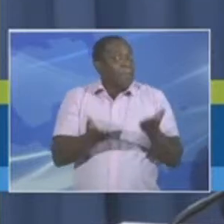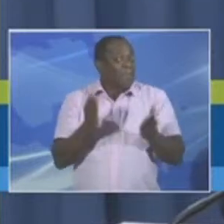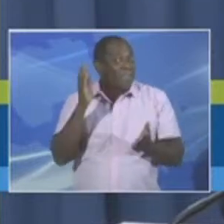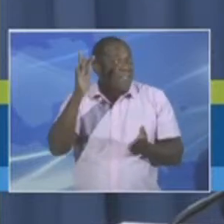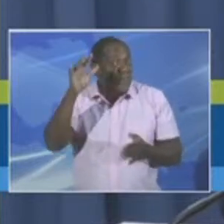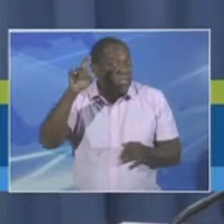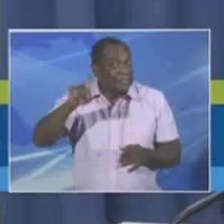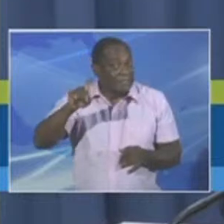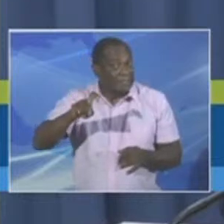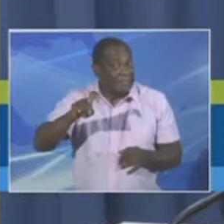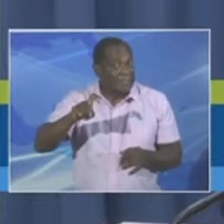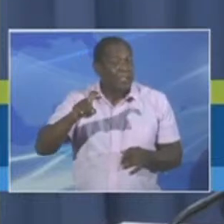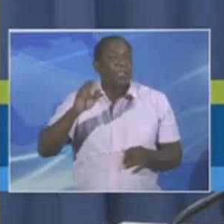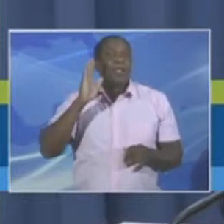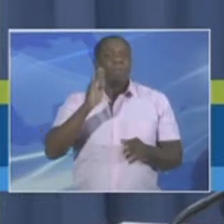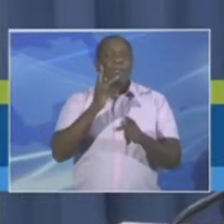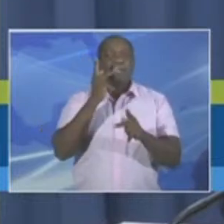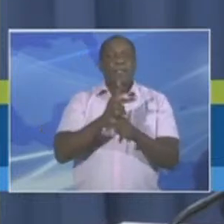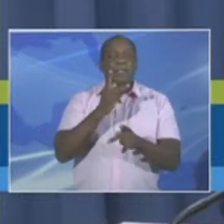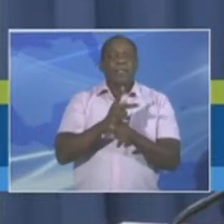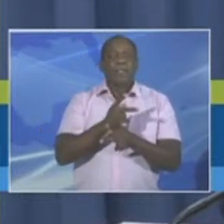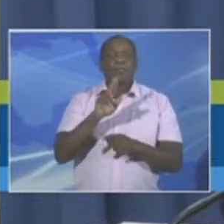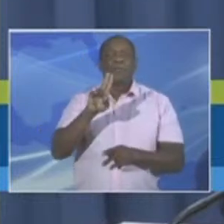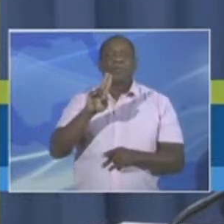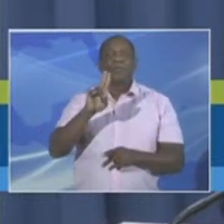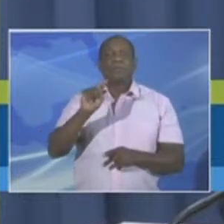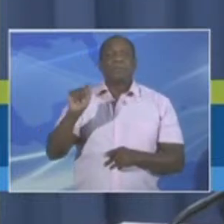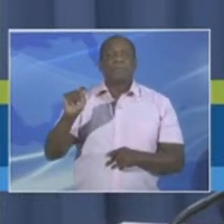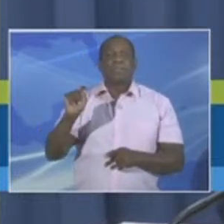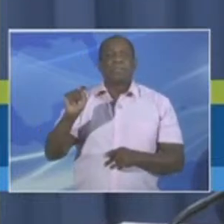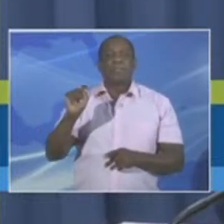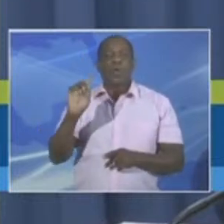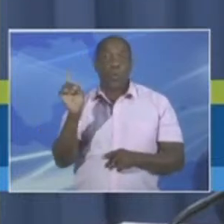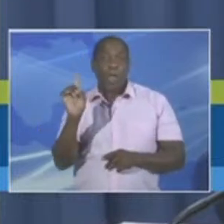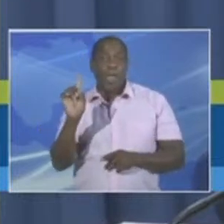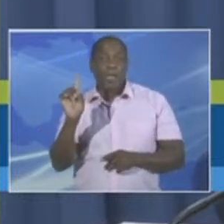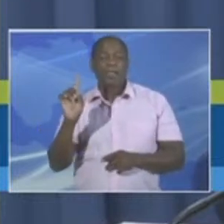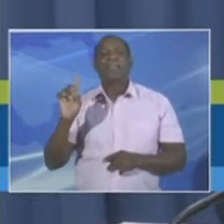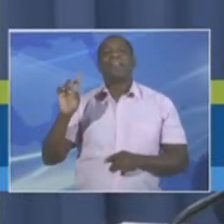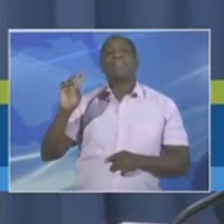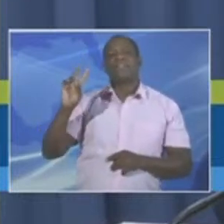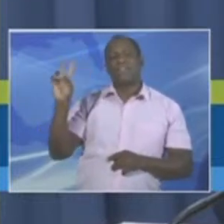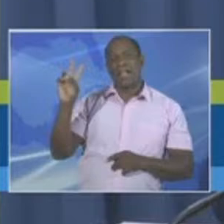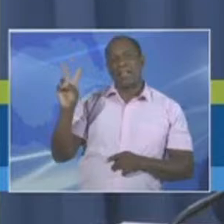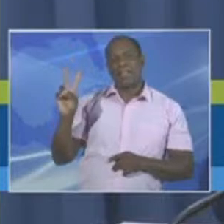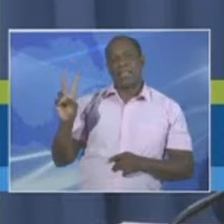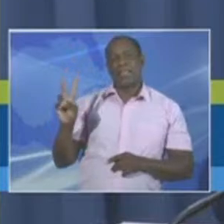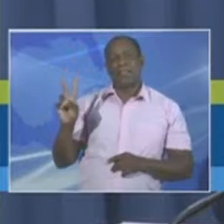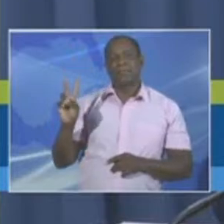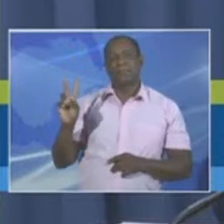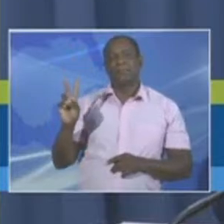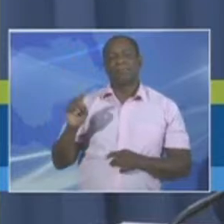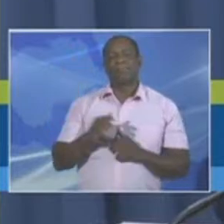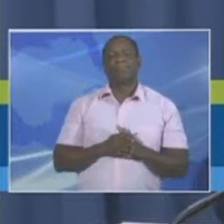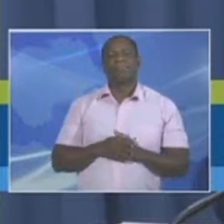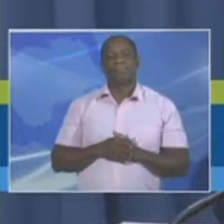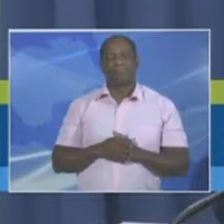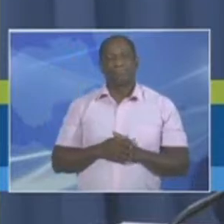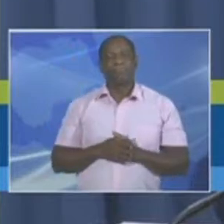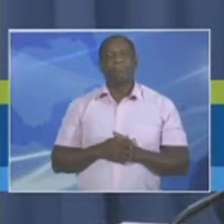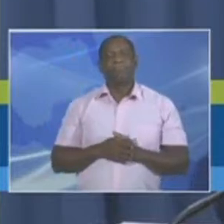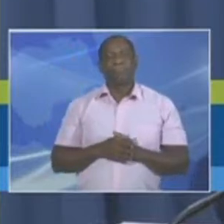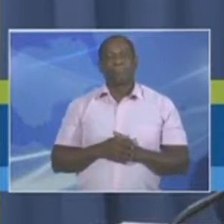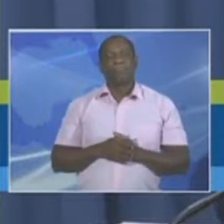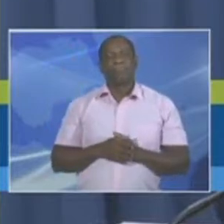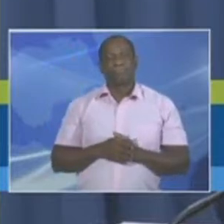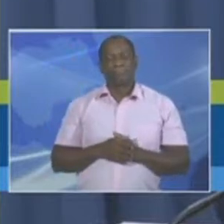the UTT in Spring Village, Valsine. So UTT will be the national step-down facility as we need